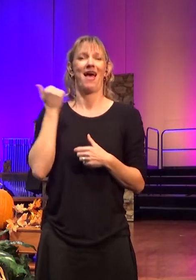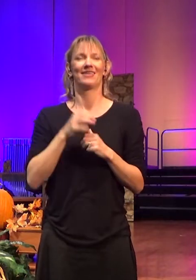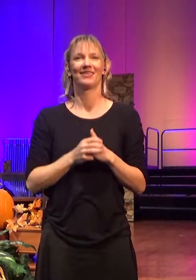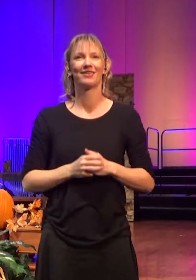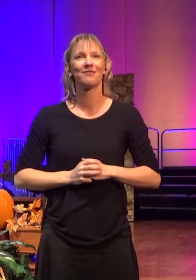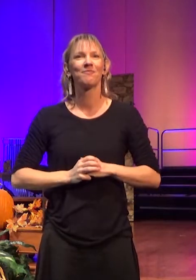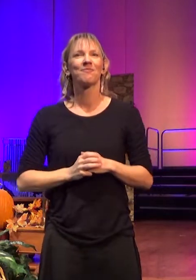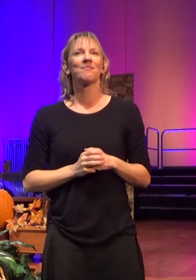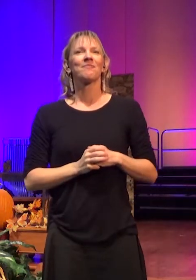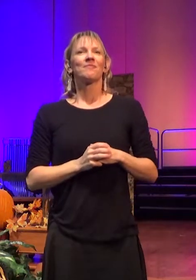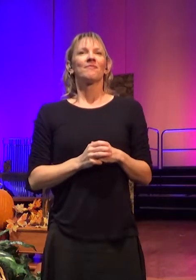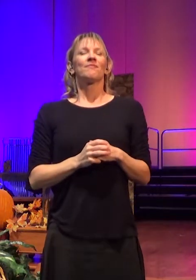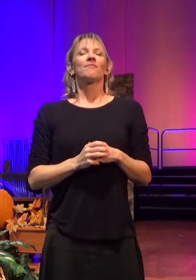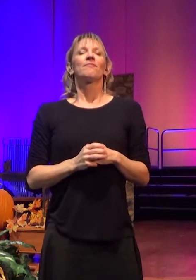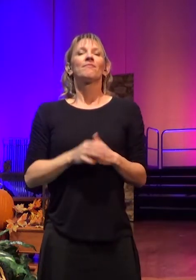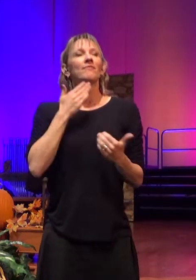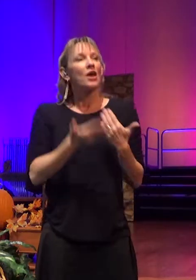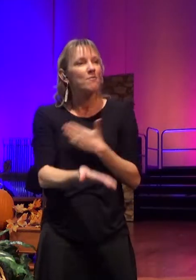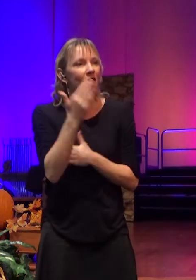The best of the best.